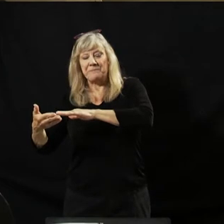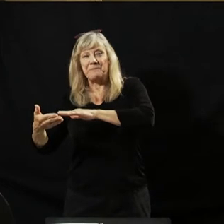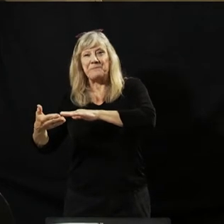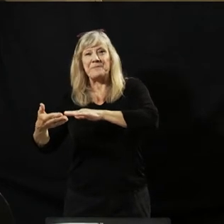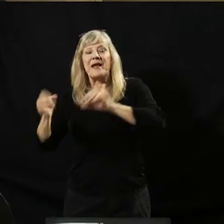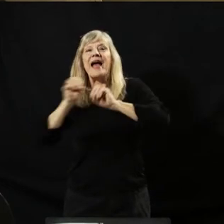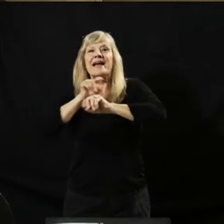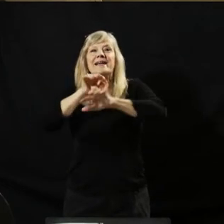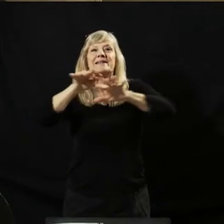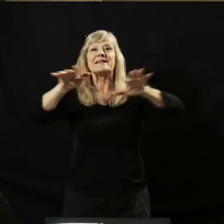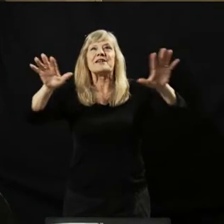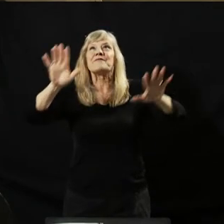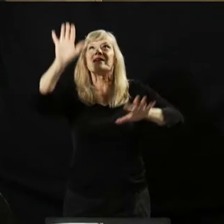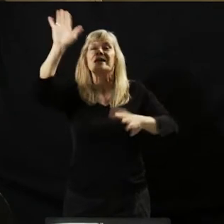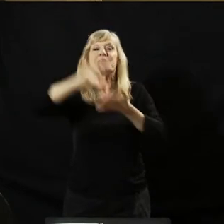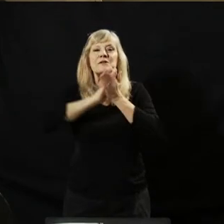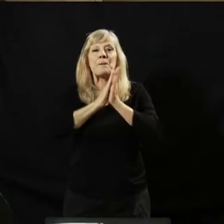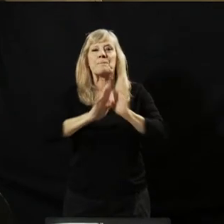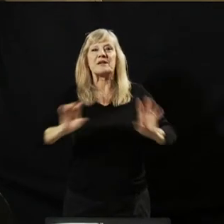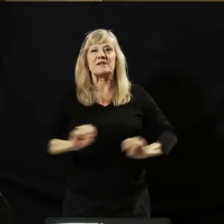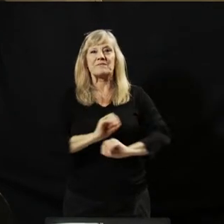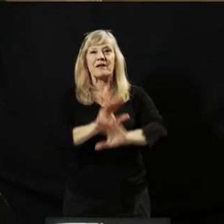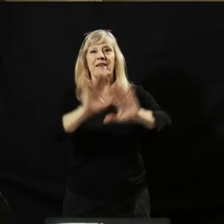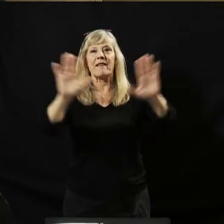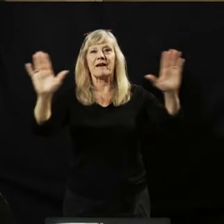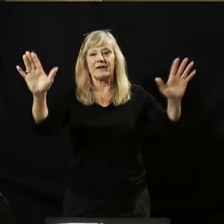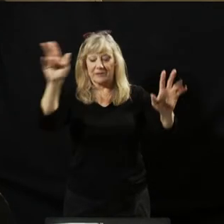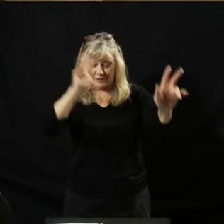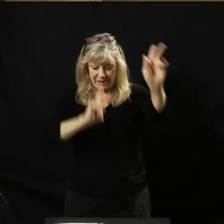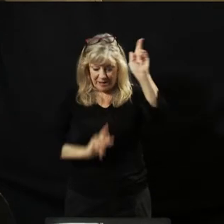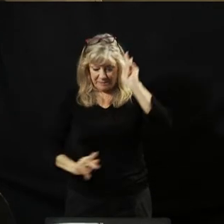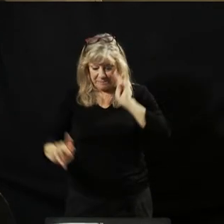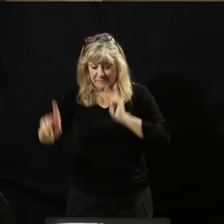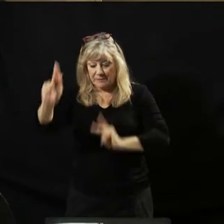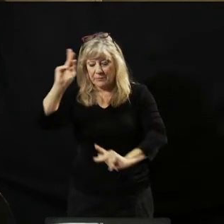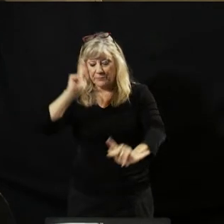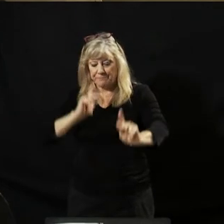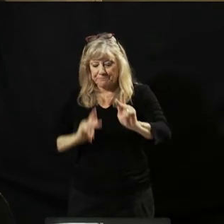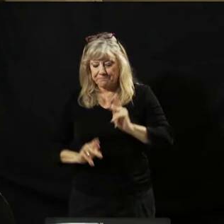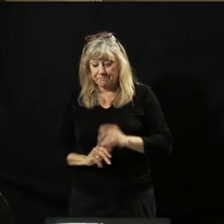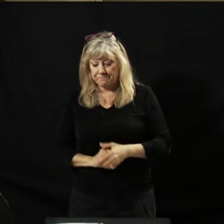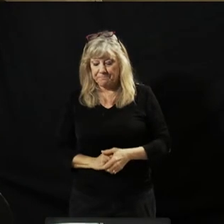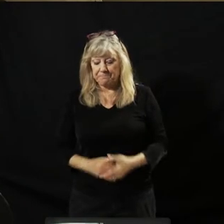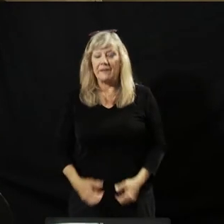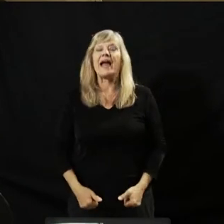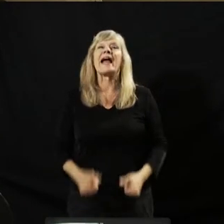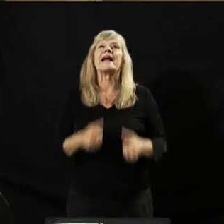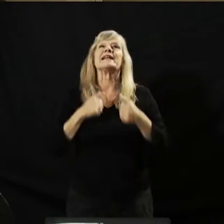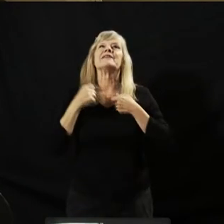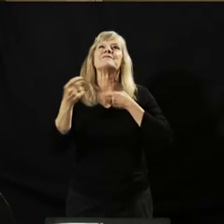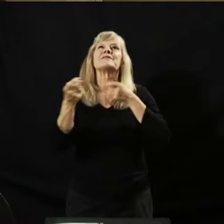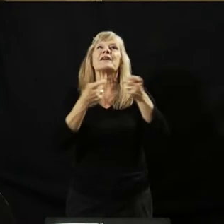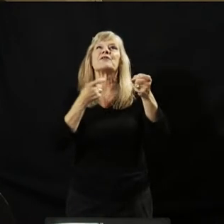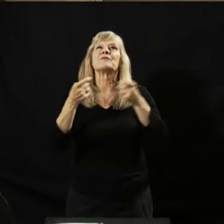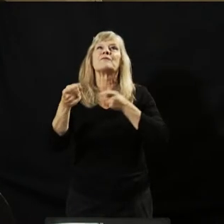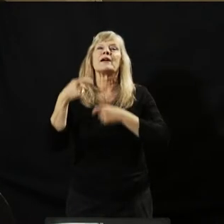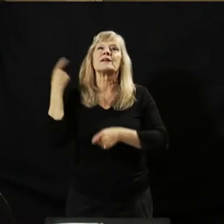his peaceful light on humanity and lives and reigns